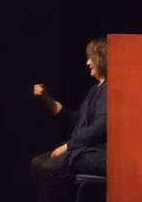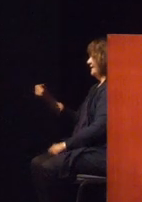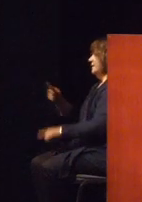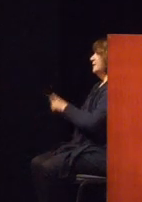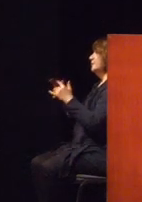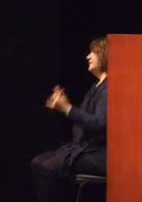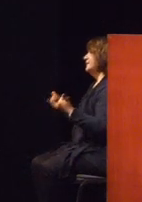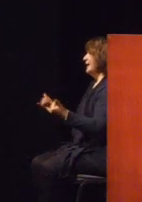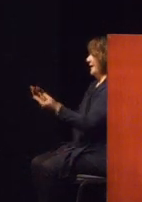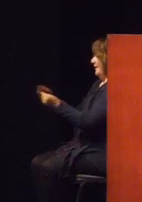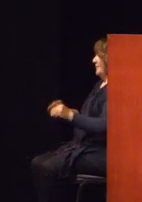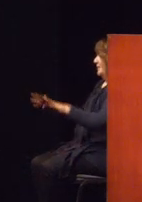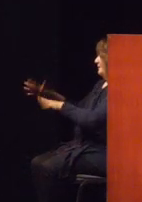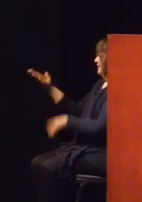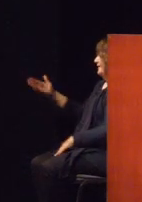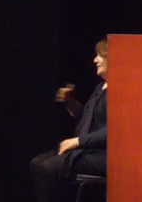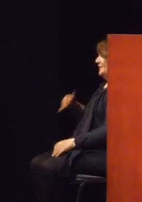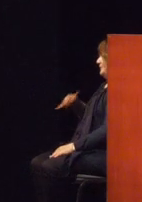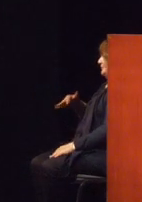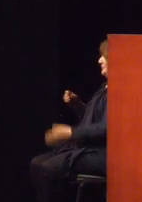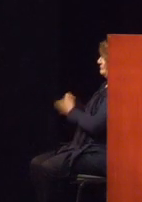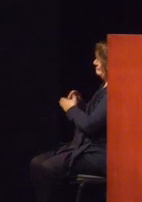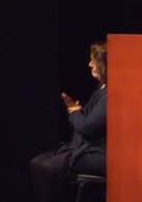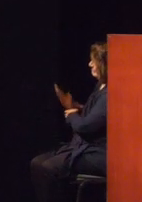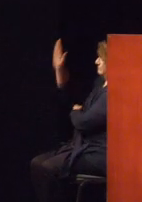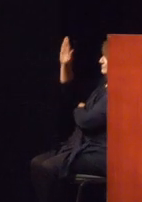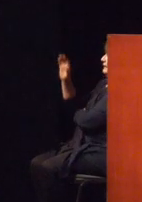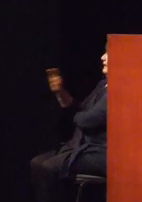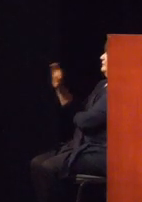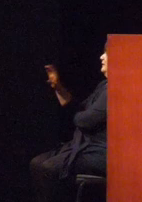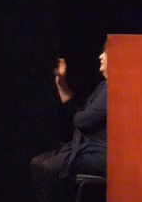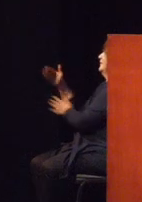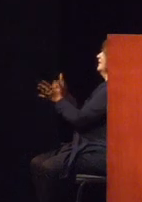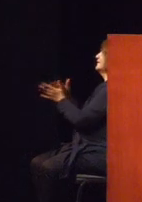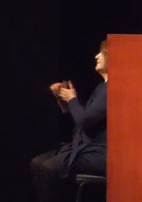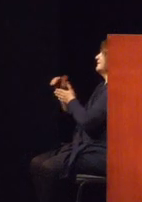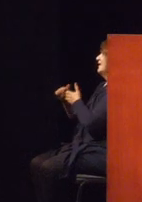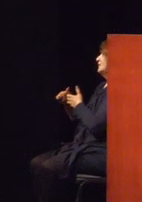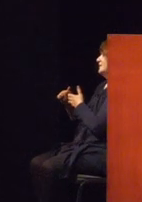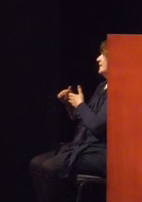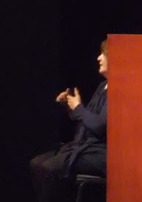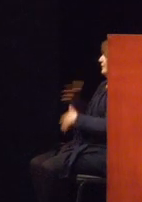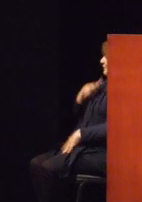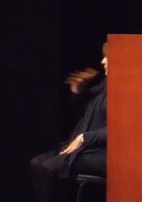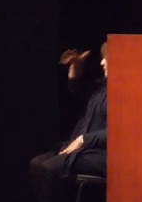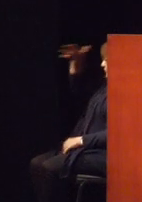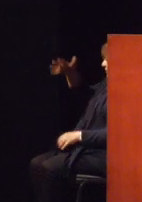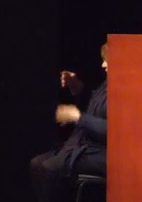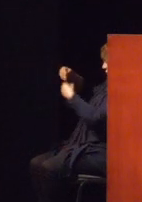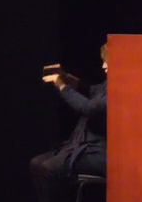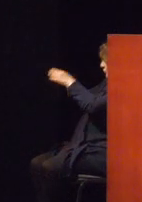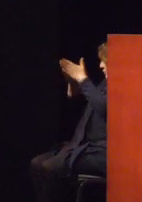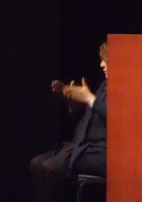property there, it has gone up hundreds of thousands of dollars in value. And so when my grandparents sold their house, they were able to help